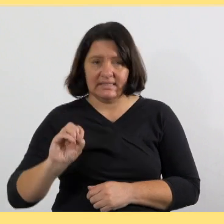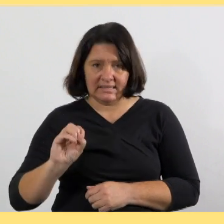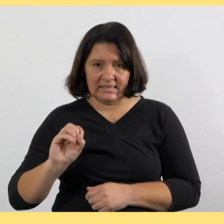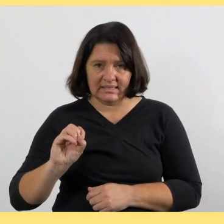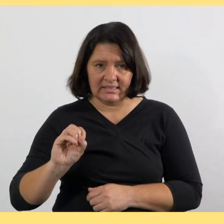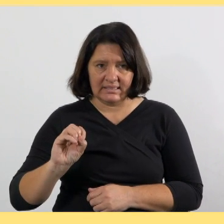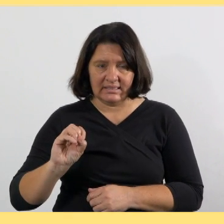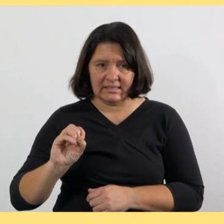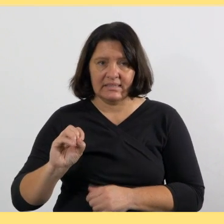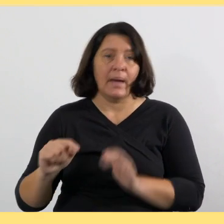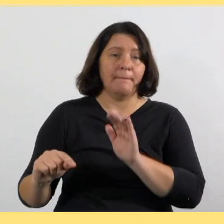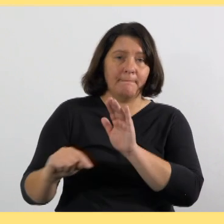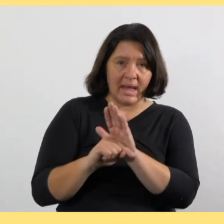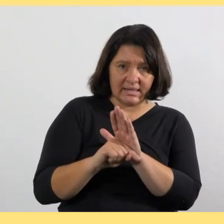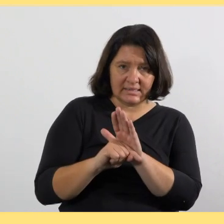57,280,